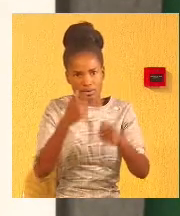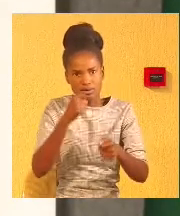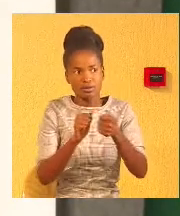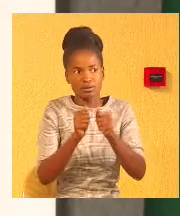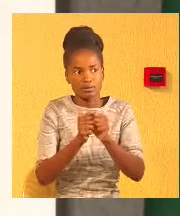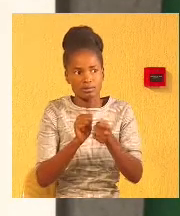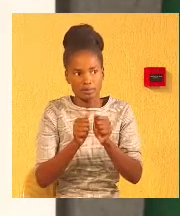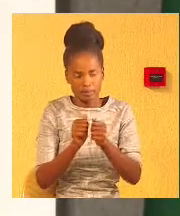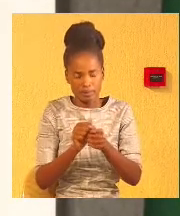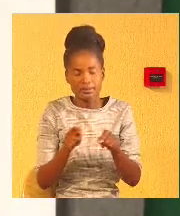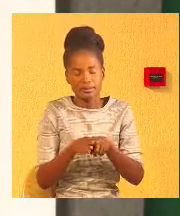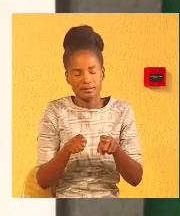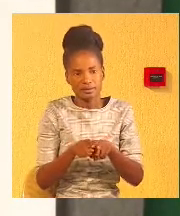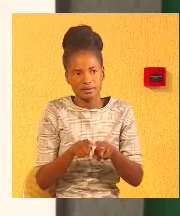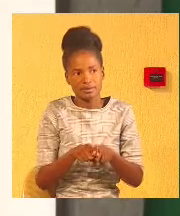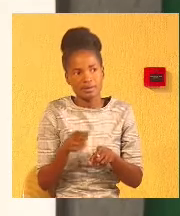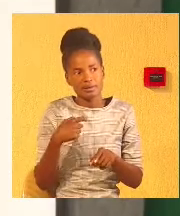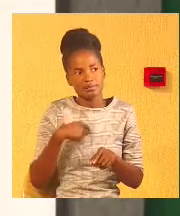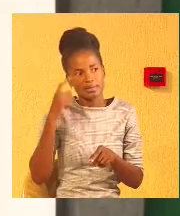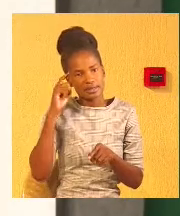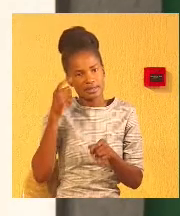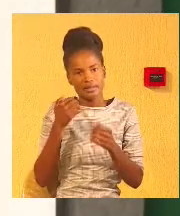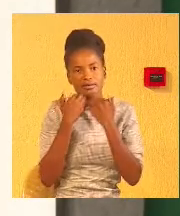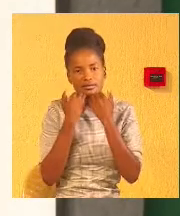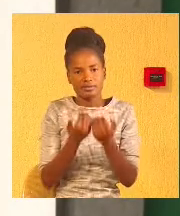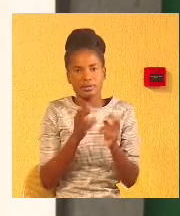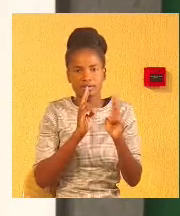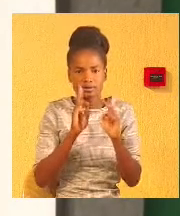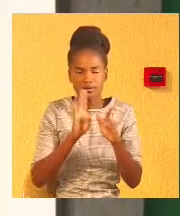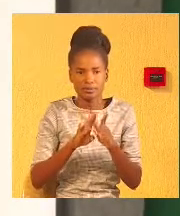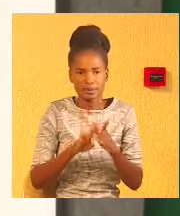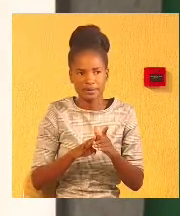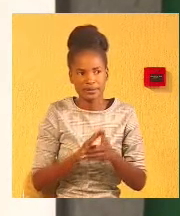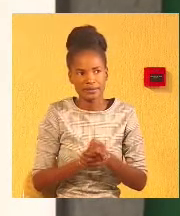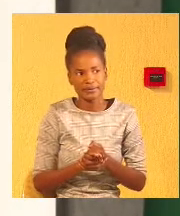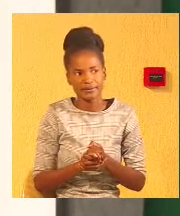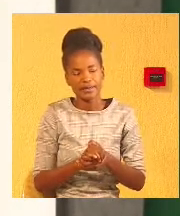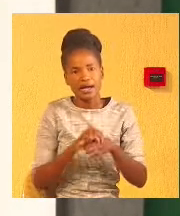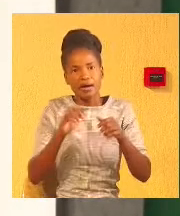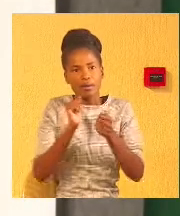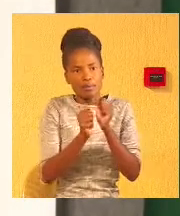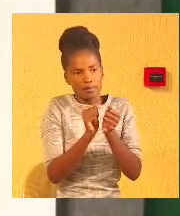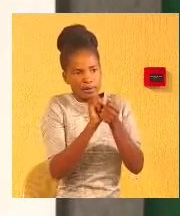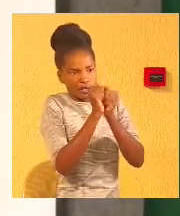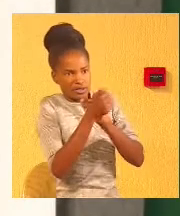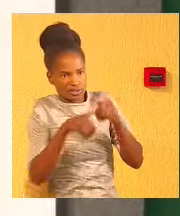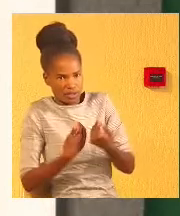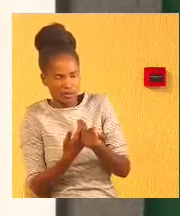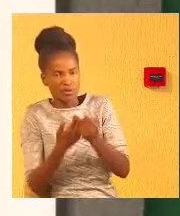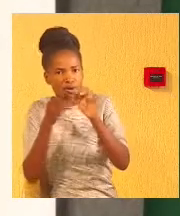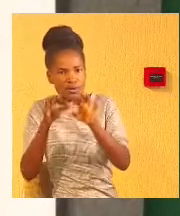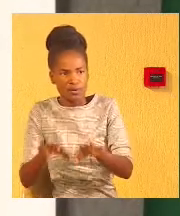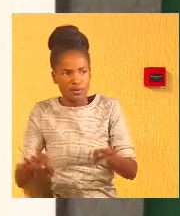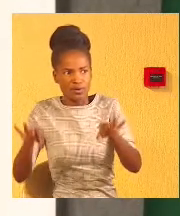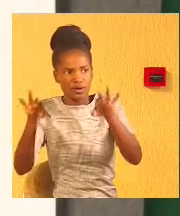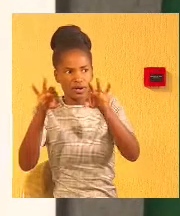negatively, as I've mentioned. But I think we need to focus and say that to turn this around, primary agriculture